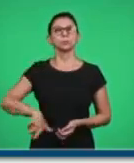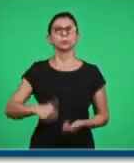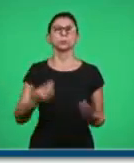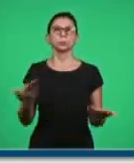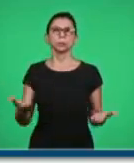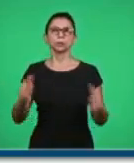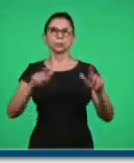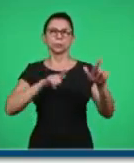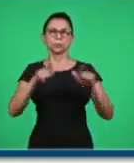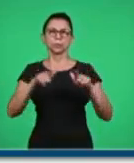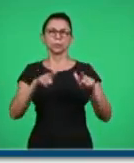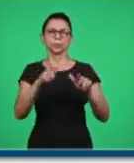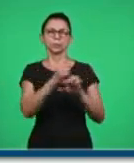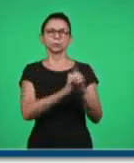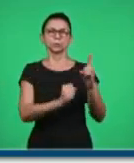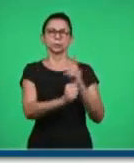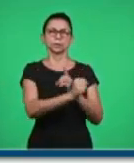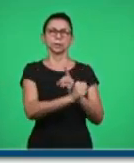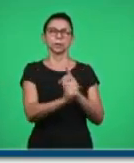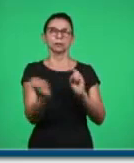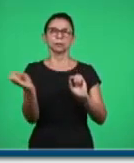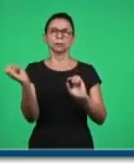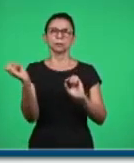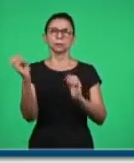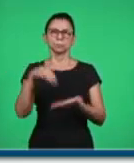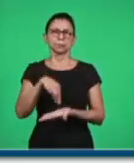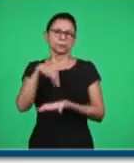about the social work of the Maranatha Christian Church,